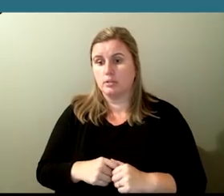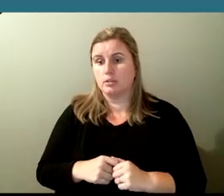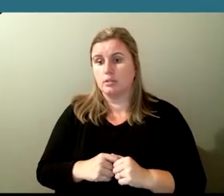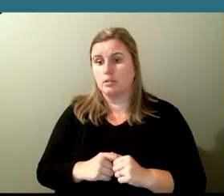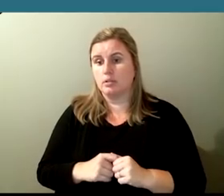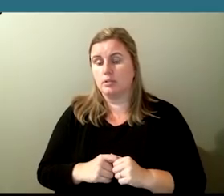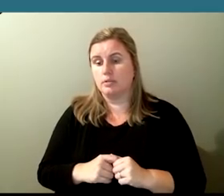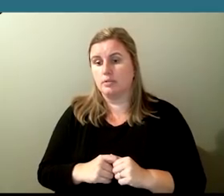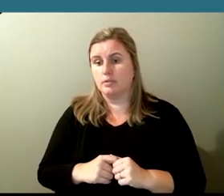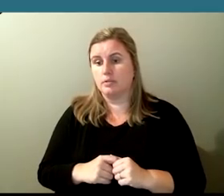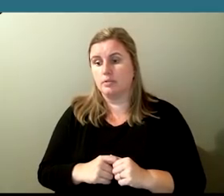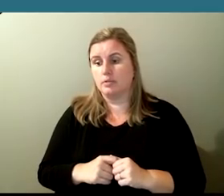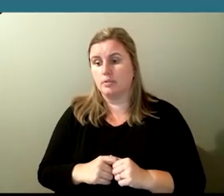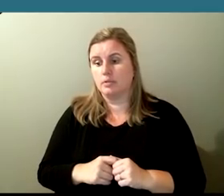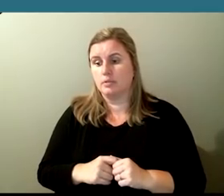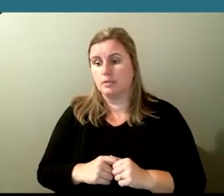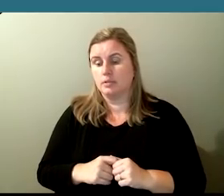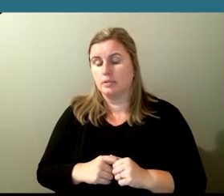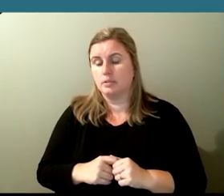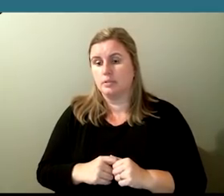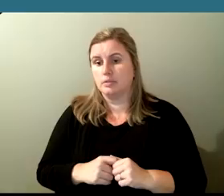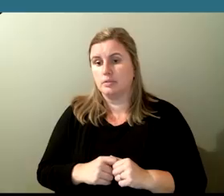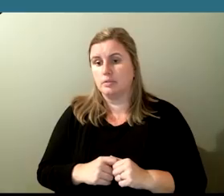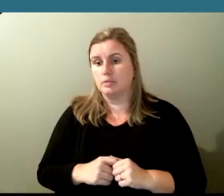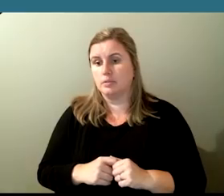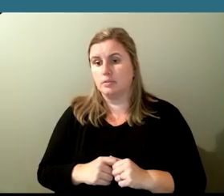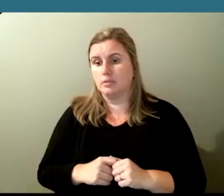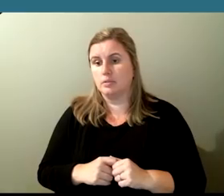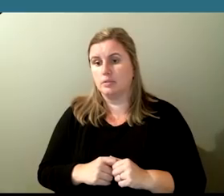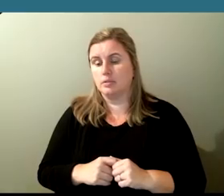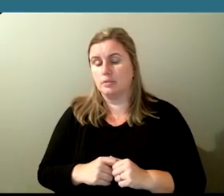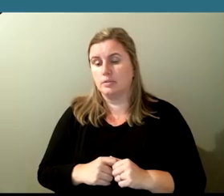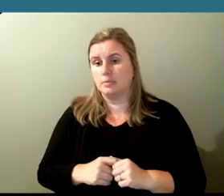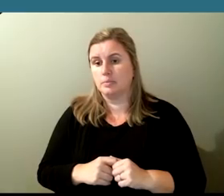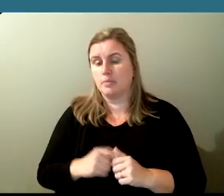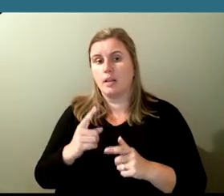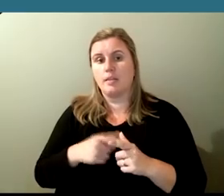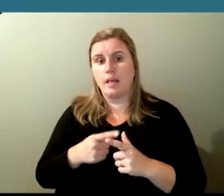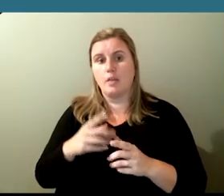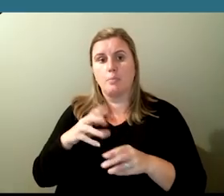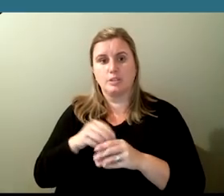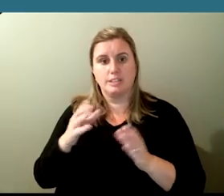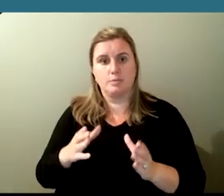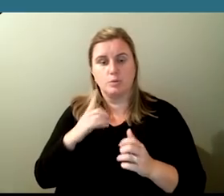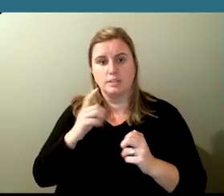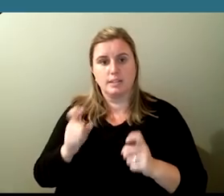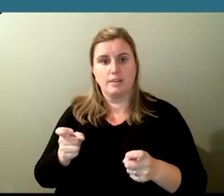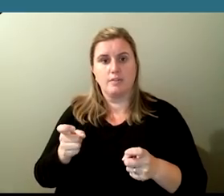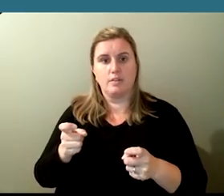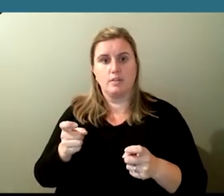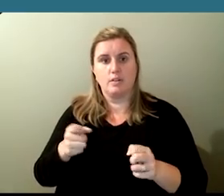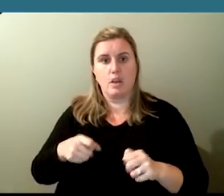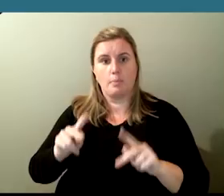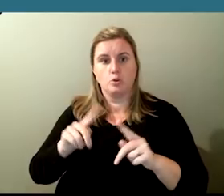modeling opportunities, Then the participant was given the opportunity